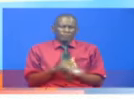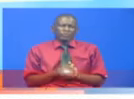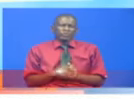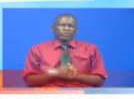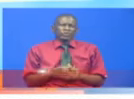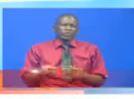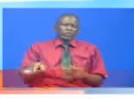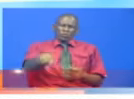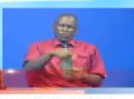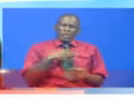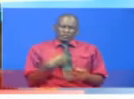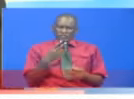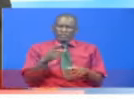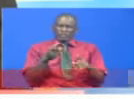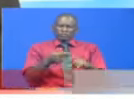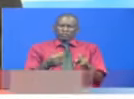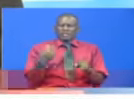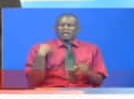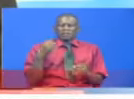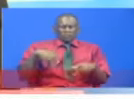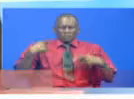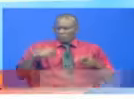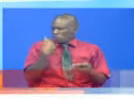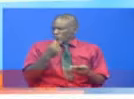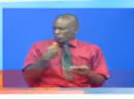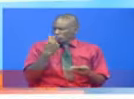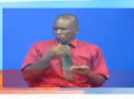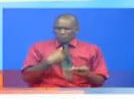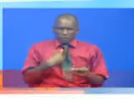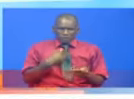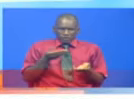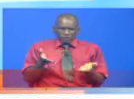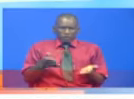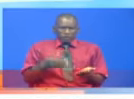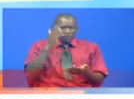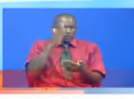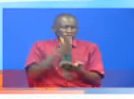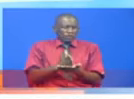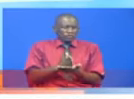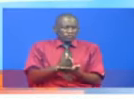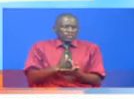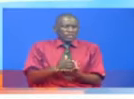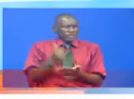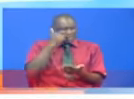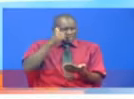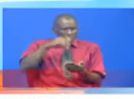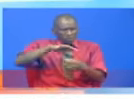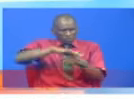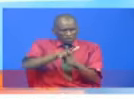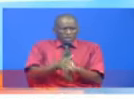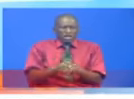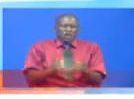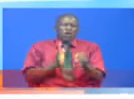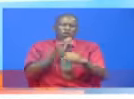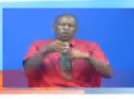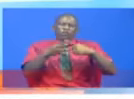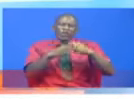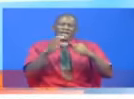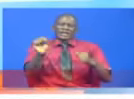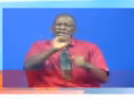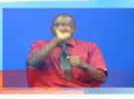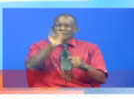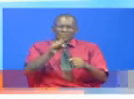are seeing from the number of cases that we have, over 90% of our cases at the time of